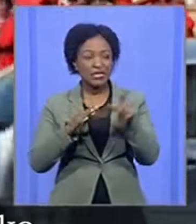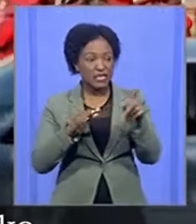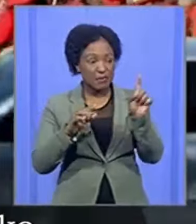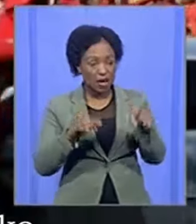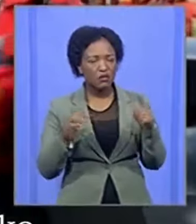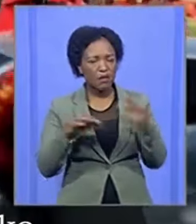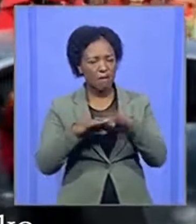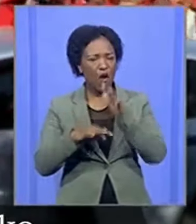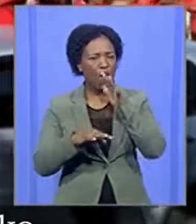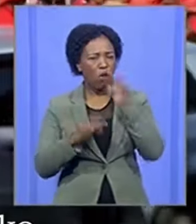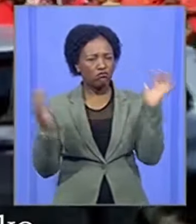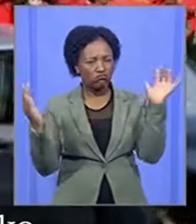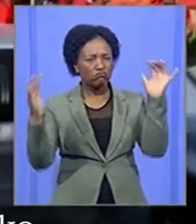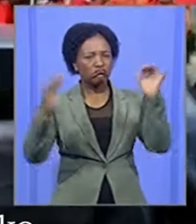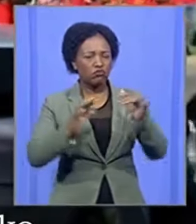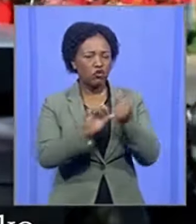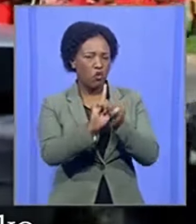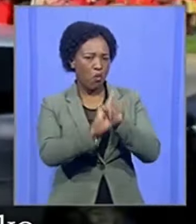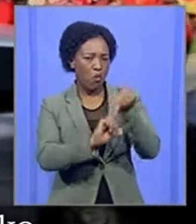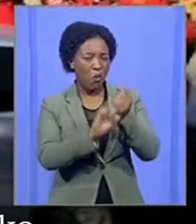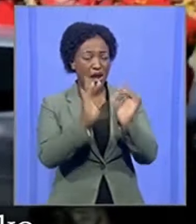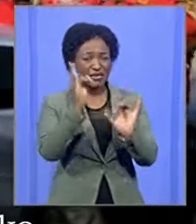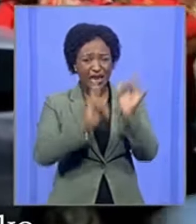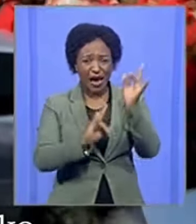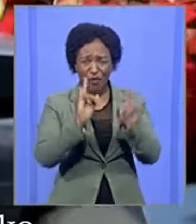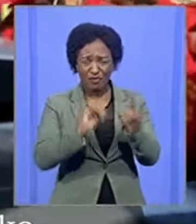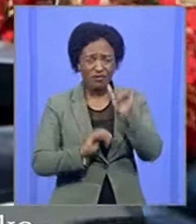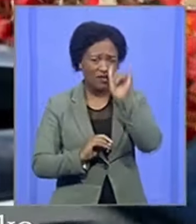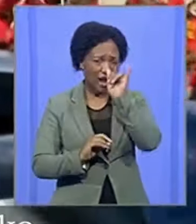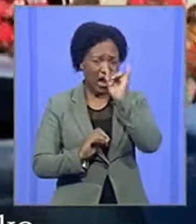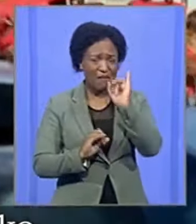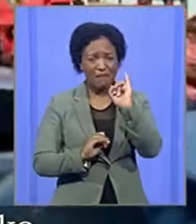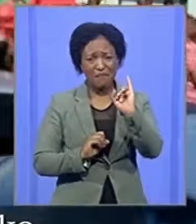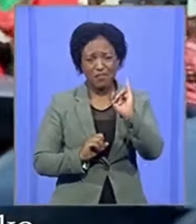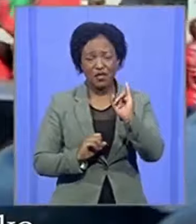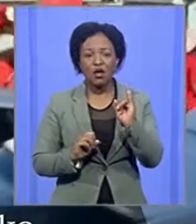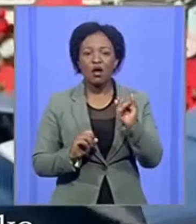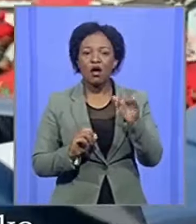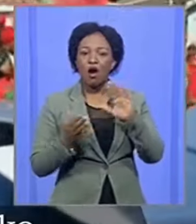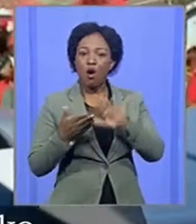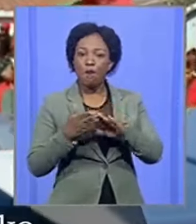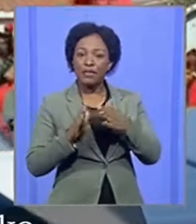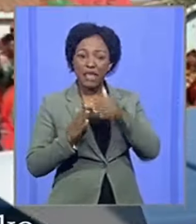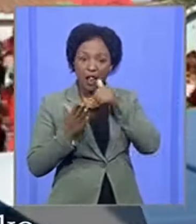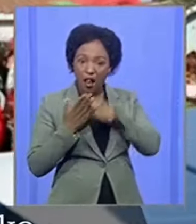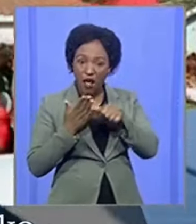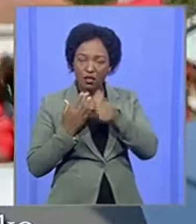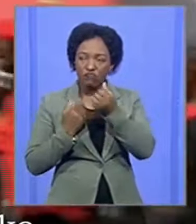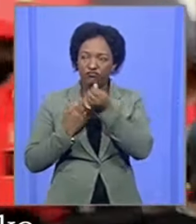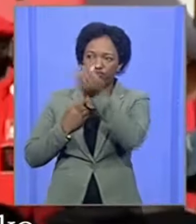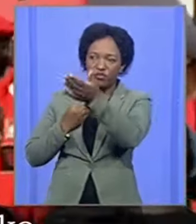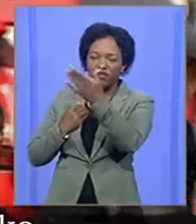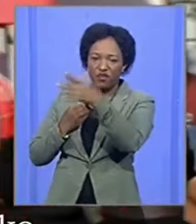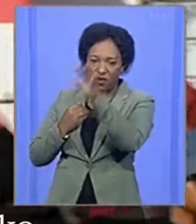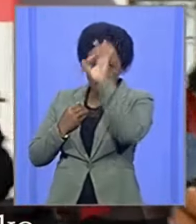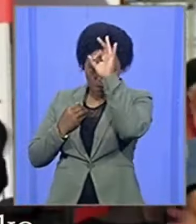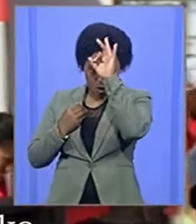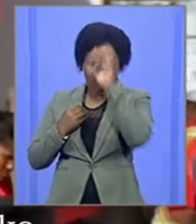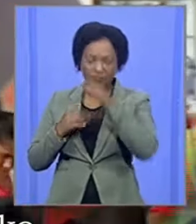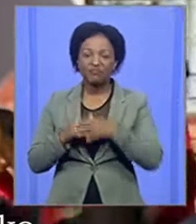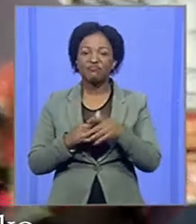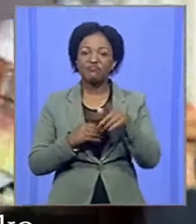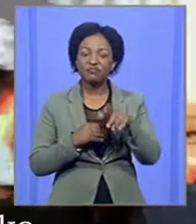le bosenyi bjo bo ikepetšego ditoropong. Lengwalo la dingongorego tša badudu le filwe maphodisa. Ditiši tše 3 tša maphodisa